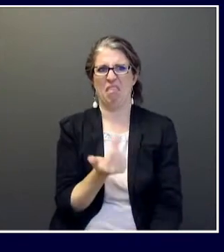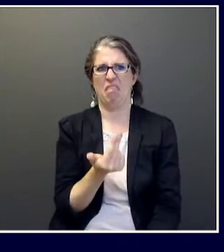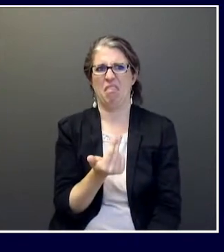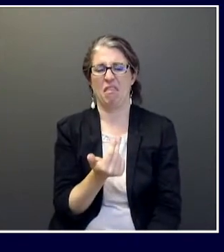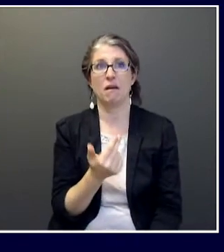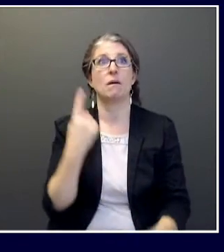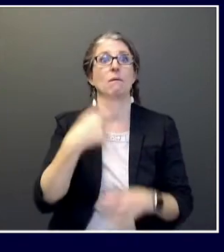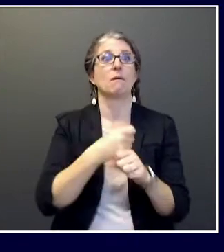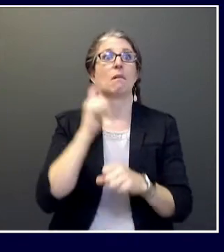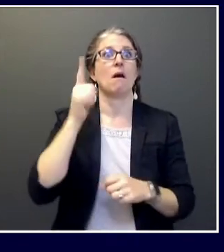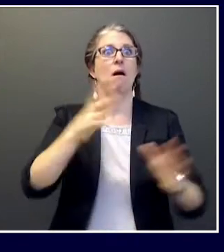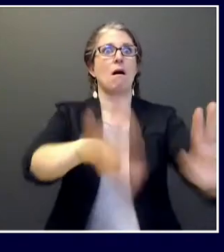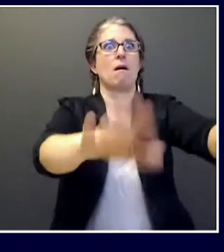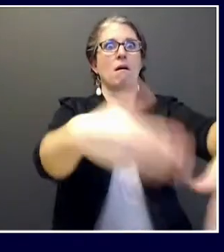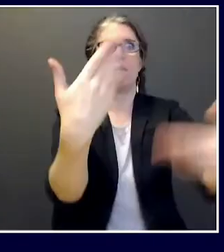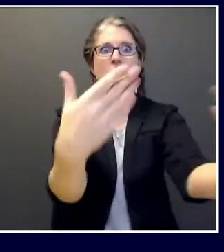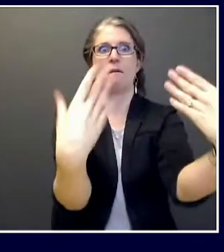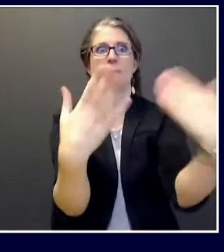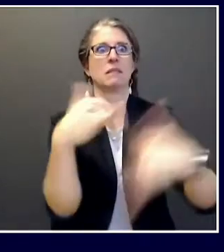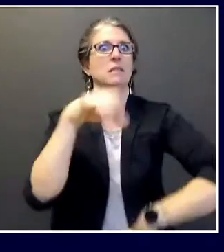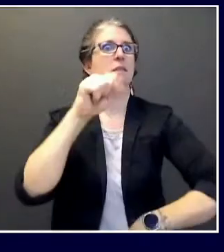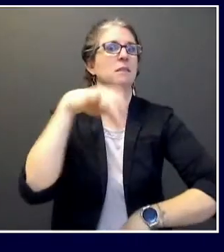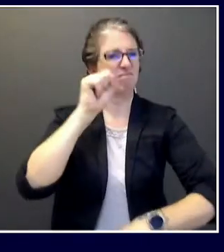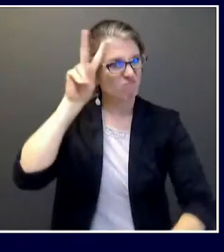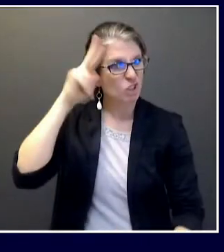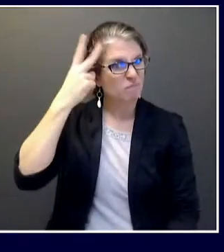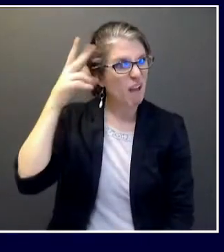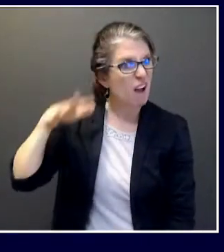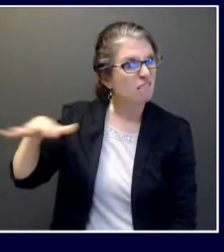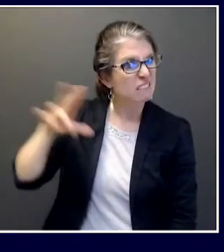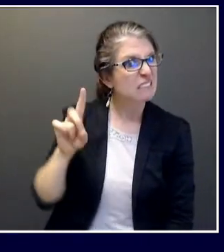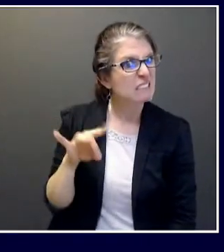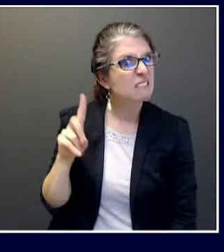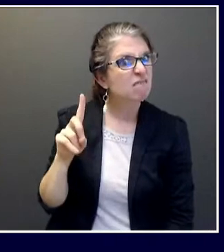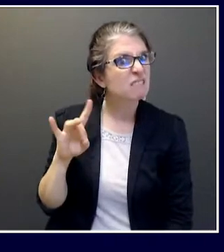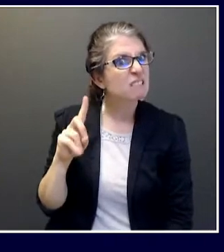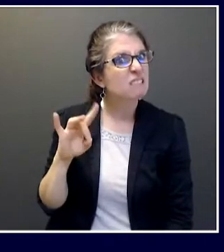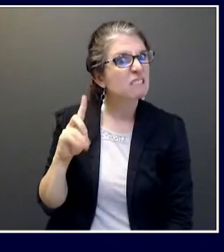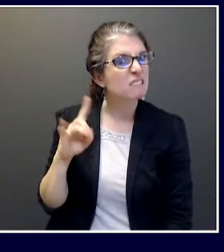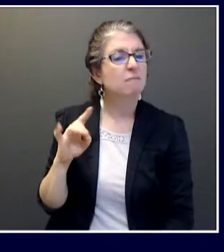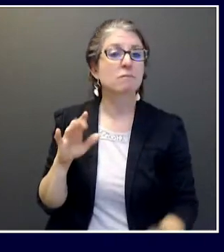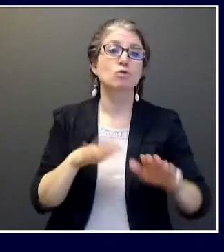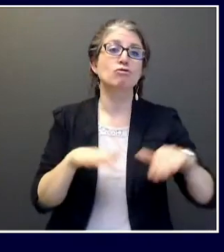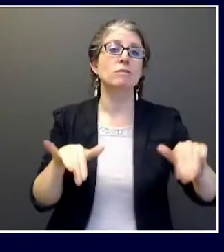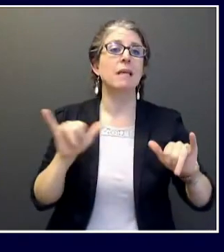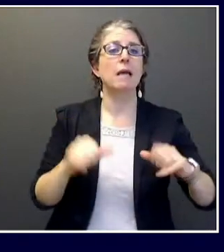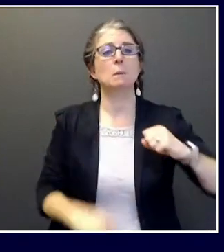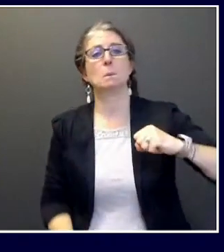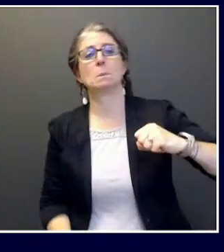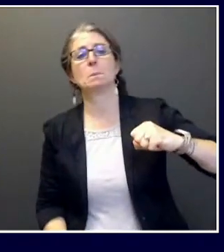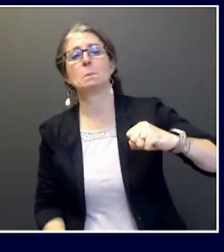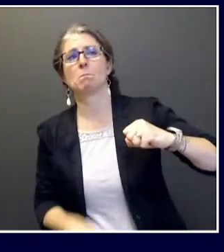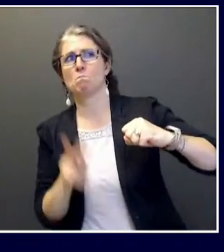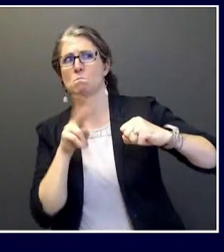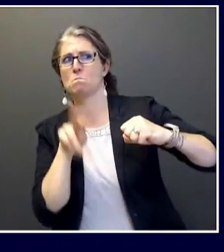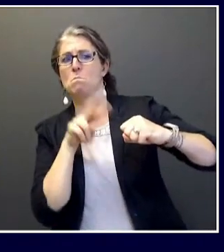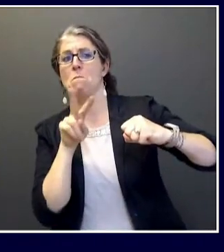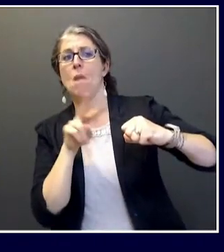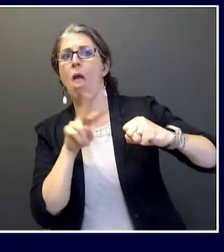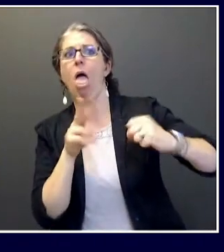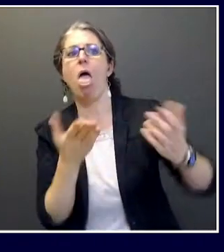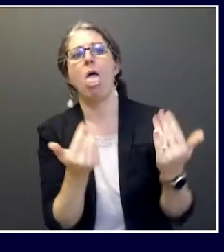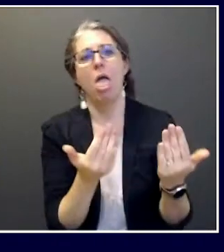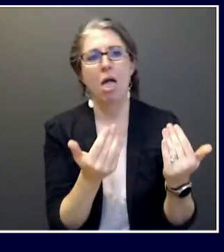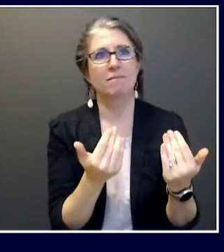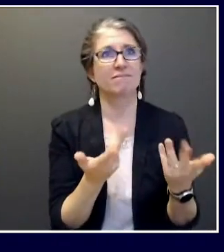there for children. A lot of this depends on trust. As we know, trust is something that's built one conversation at a